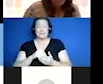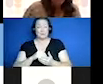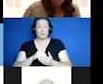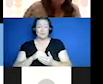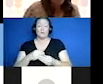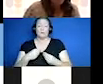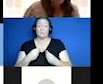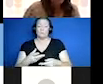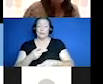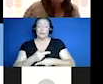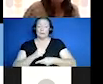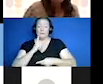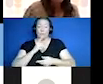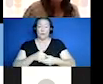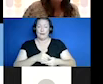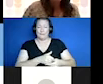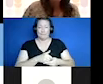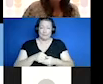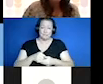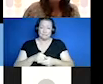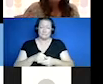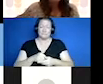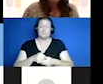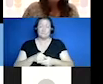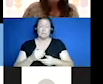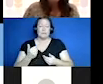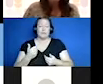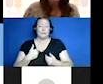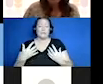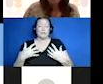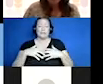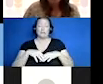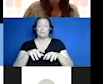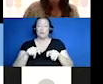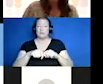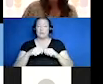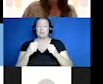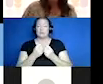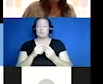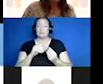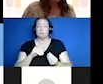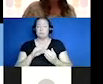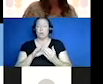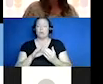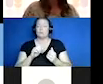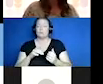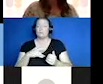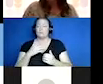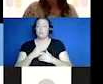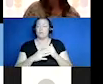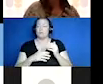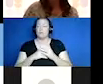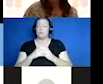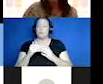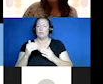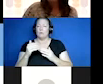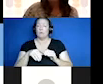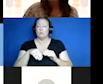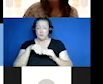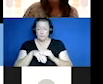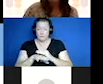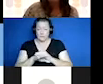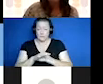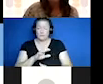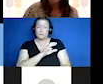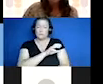infants once born. And then we have an integrated team approach so they can feel comfortable, you know, first coming into the clinic